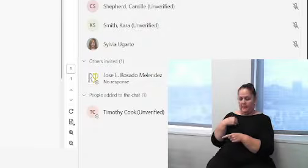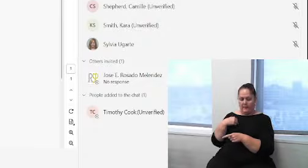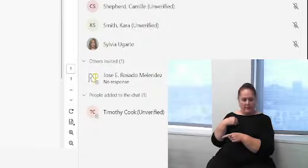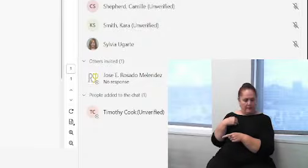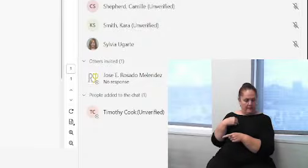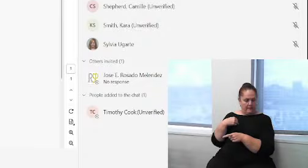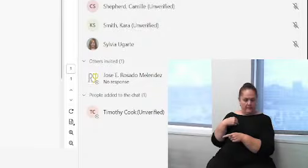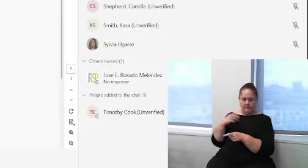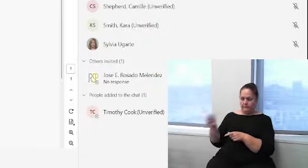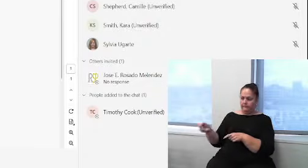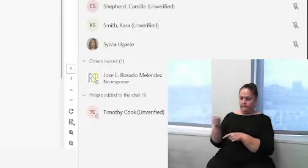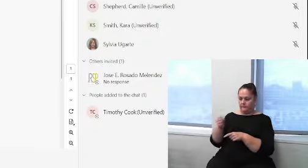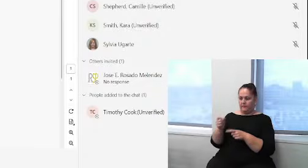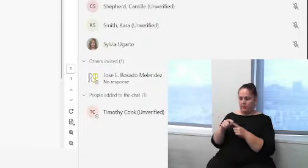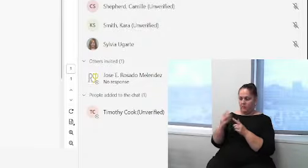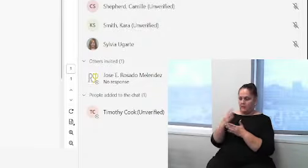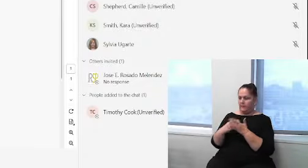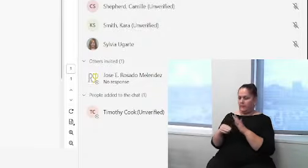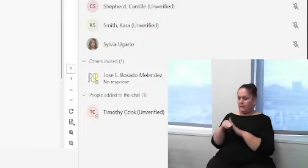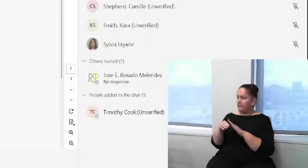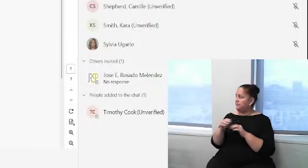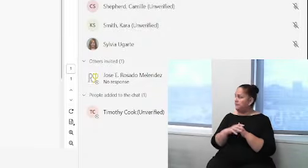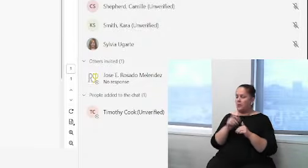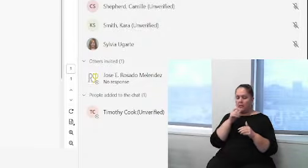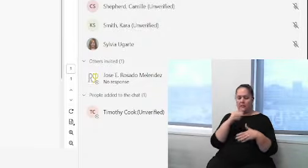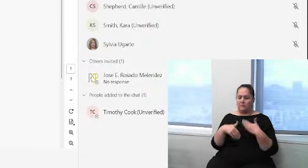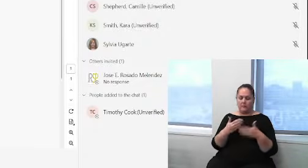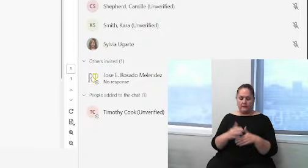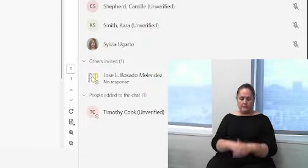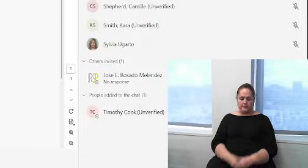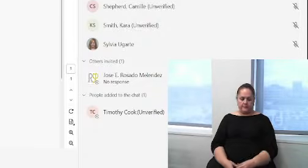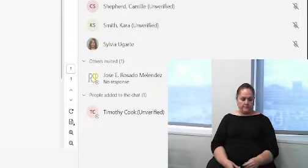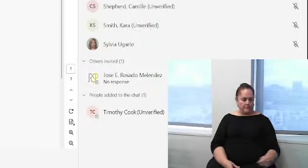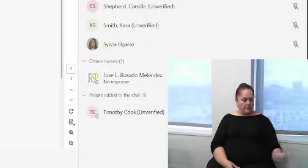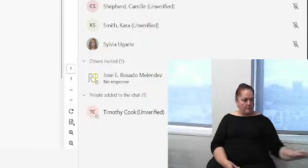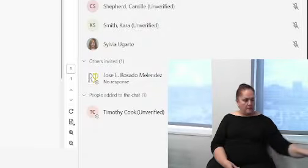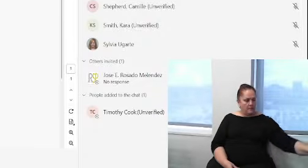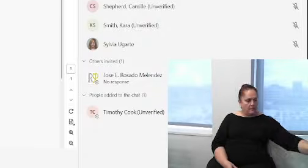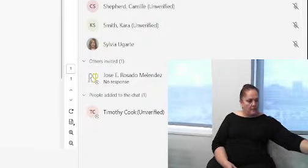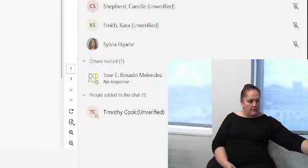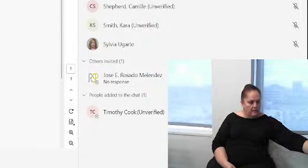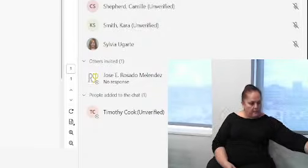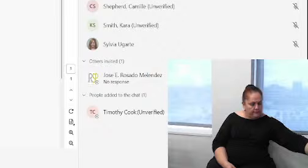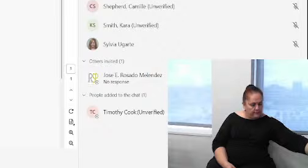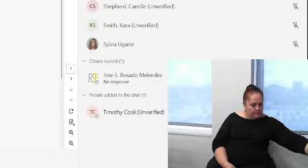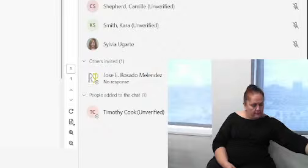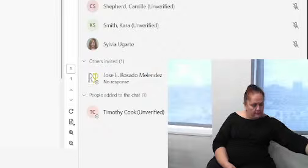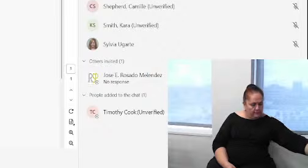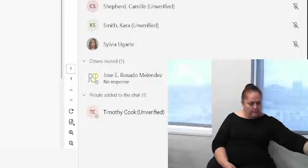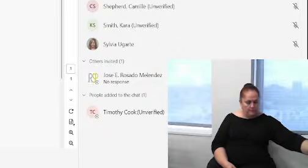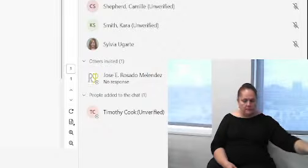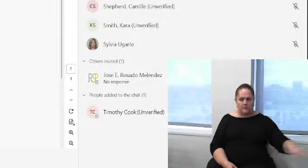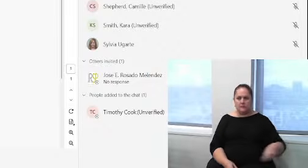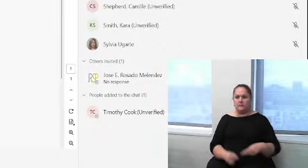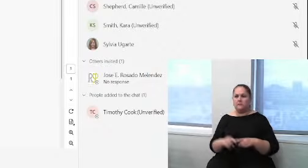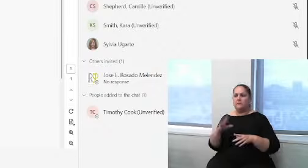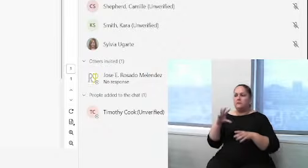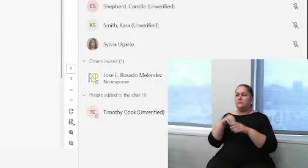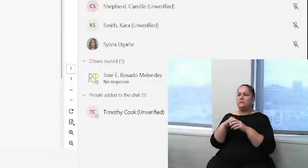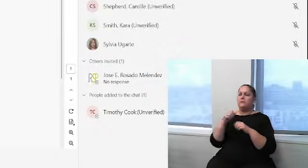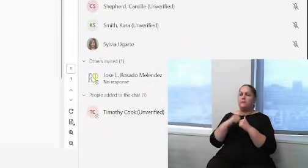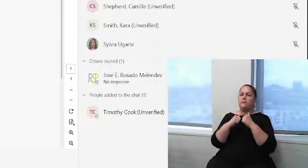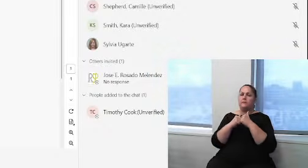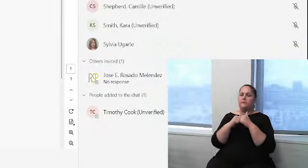team members that he has designated for some of the modeling. Okay, let's move on. You've said Luma's reliability